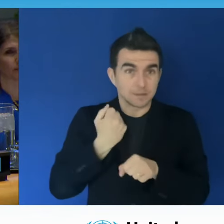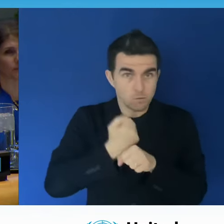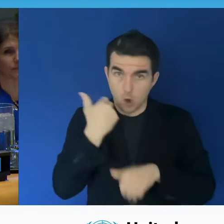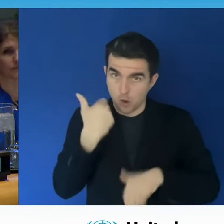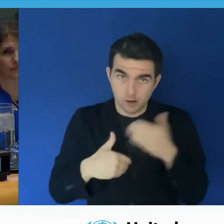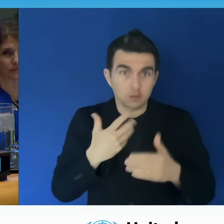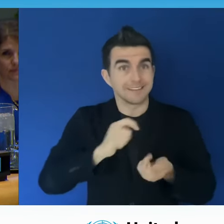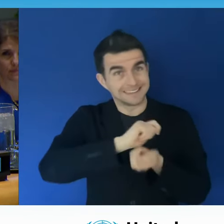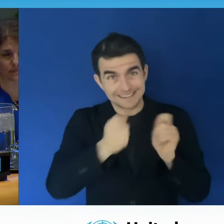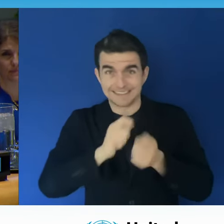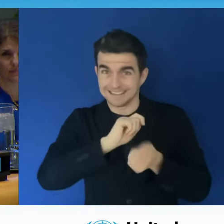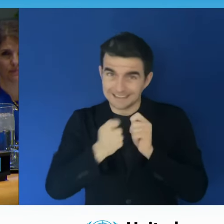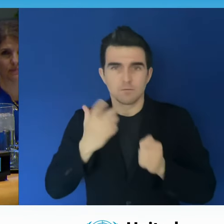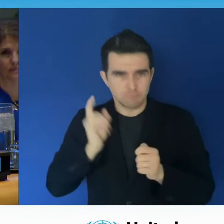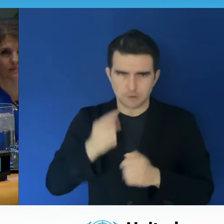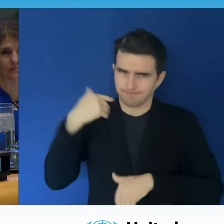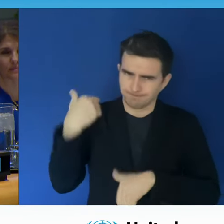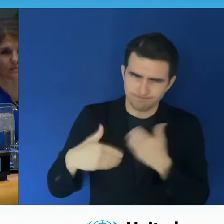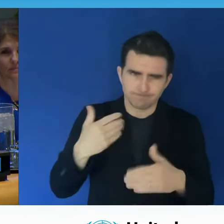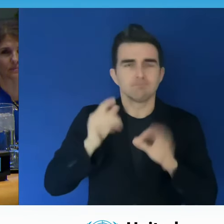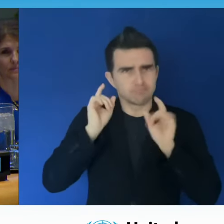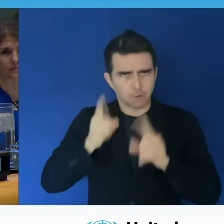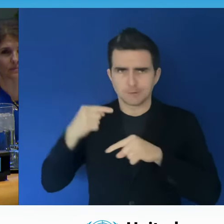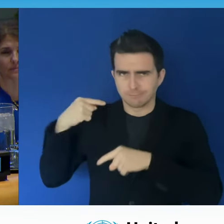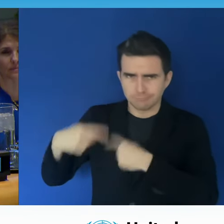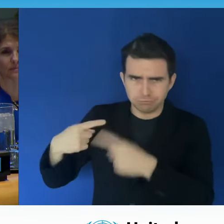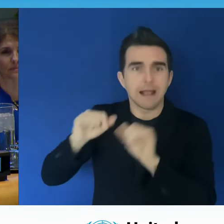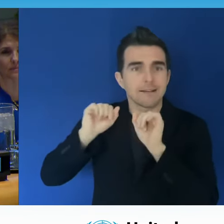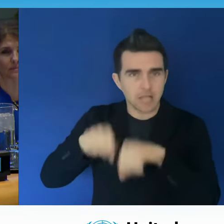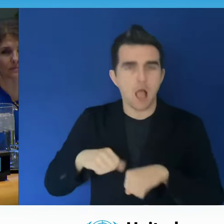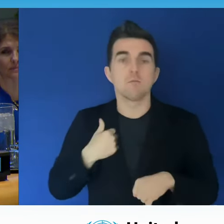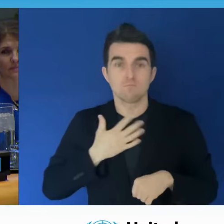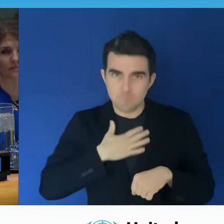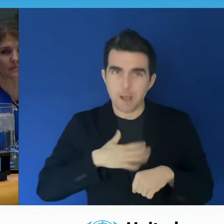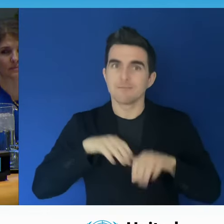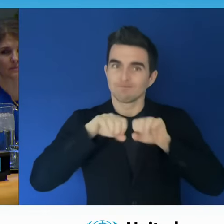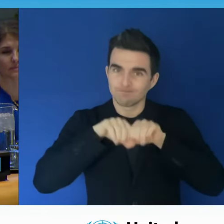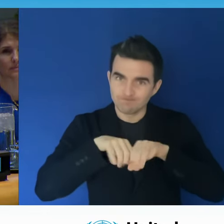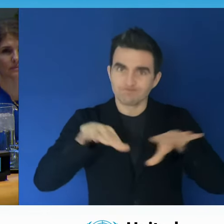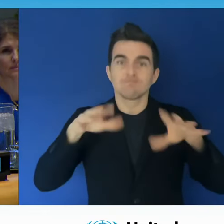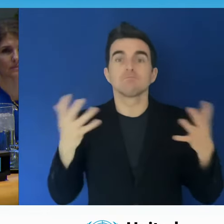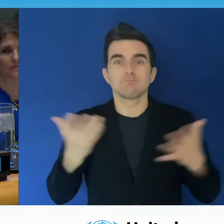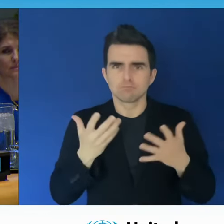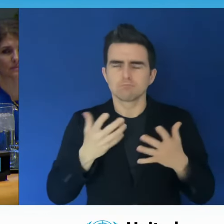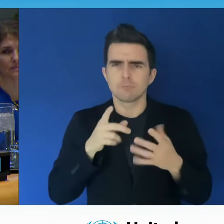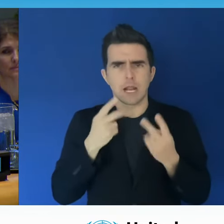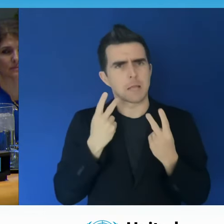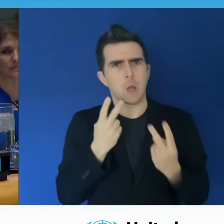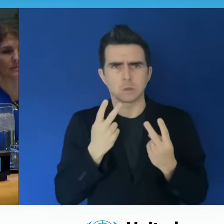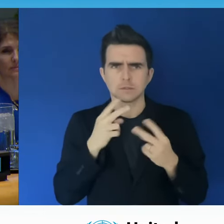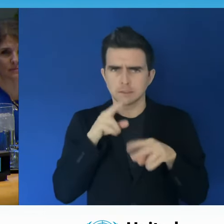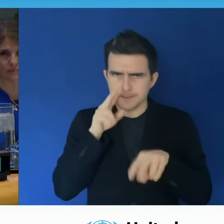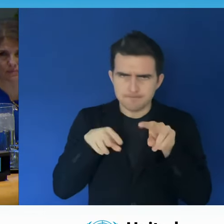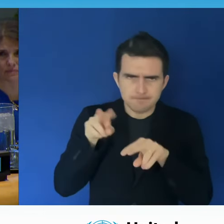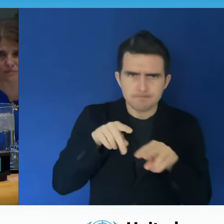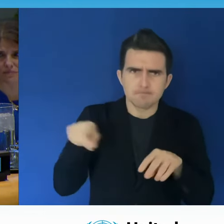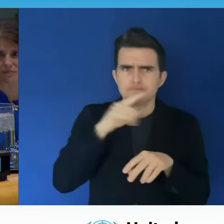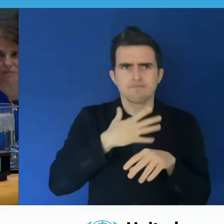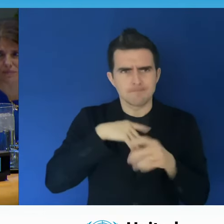advisory group on climate change will have a seat on this panel and will help to engage young people in its